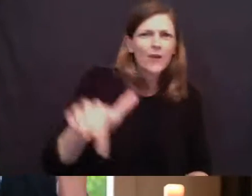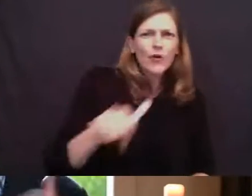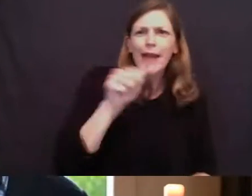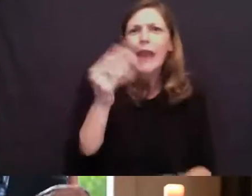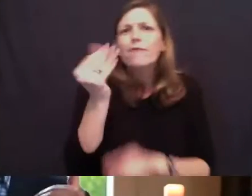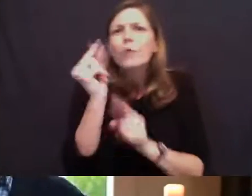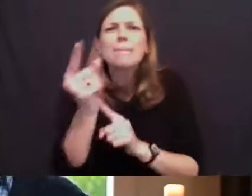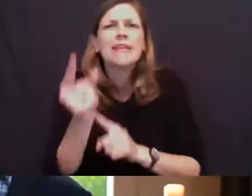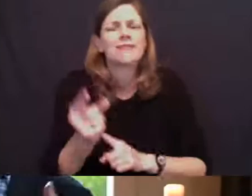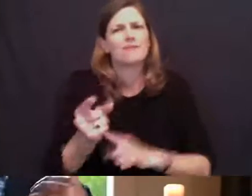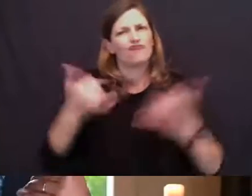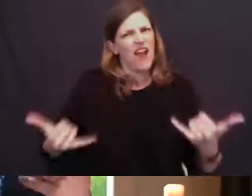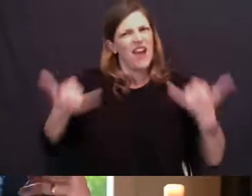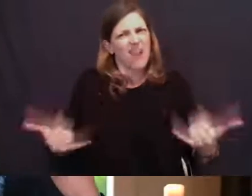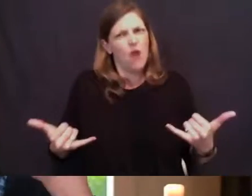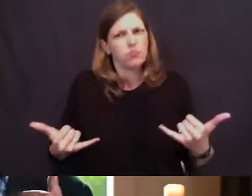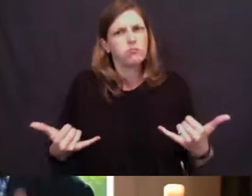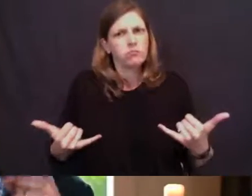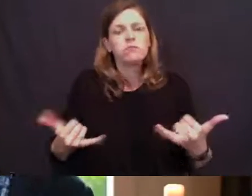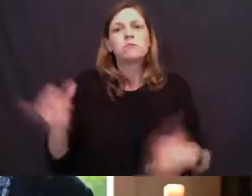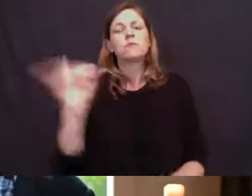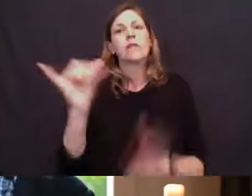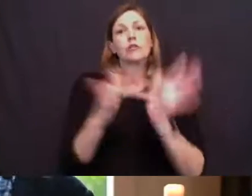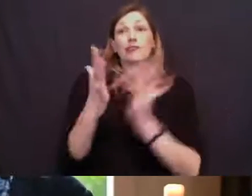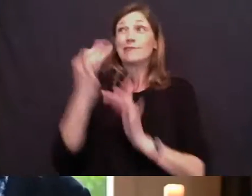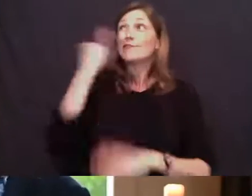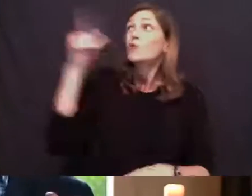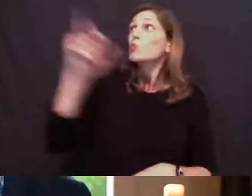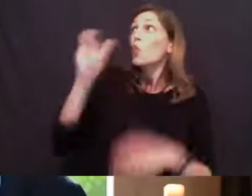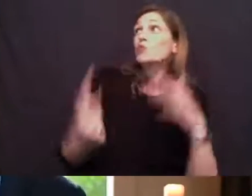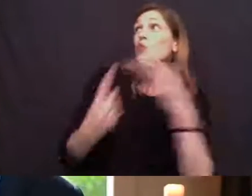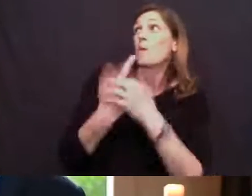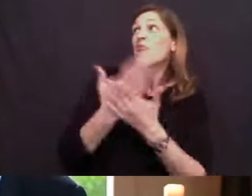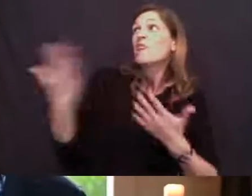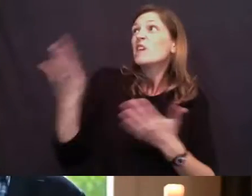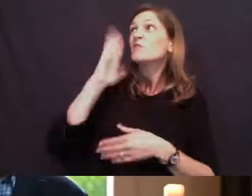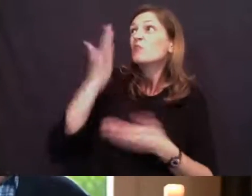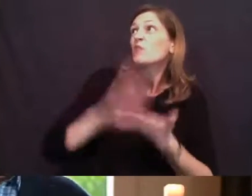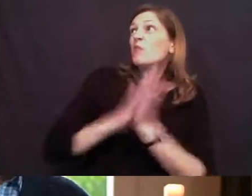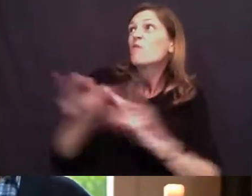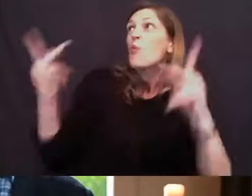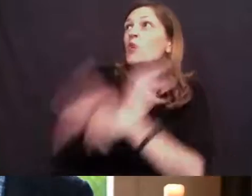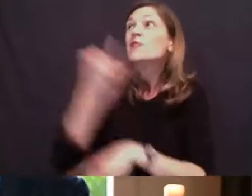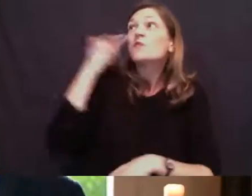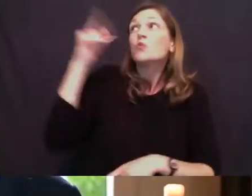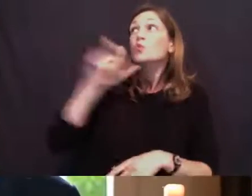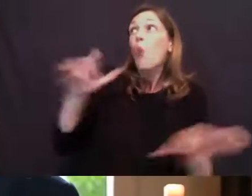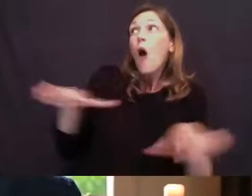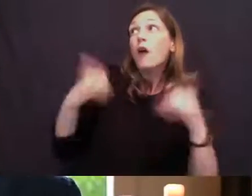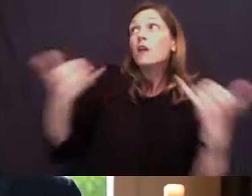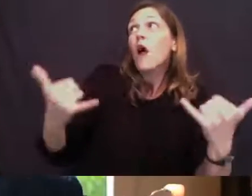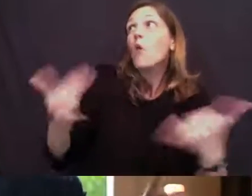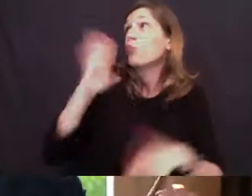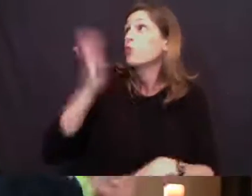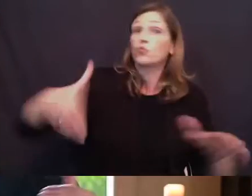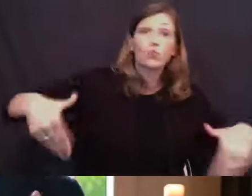like right now. Like it's almost like Jesus, if you don't show up, things aren't going to get worse. Jesus, if you don't act now, it's going to be too late.